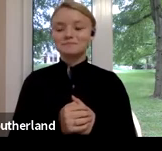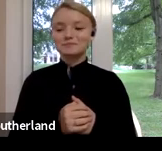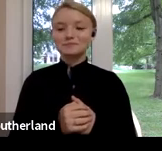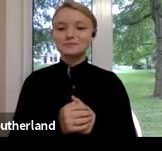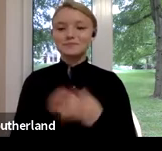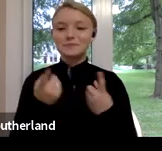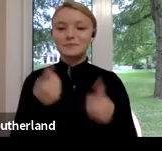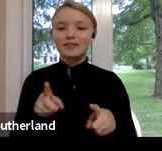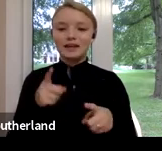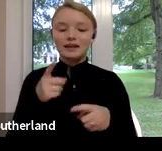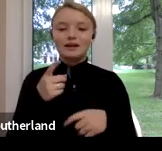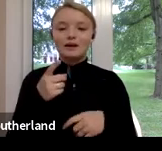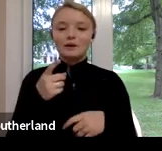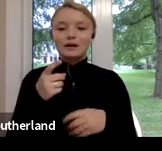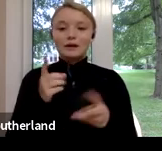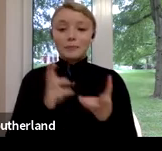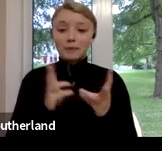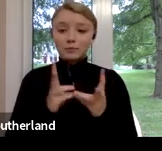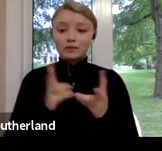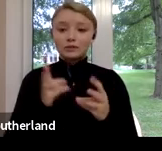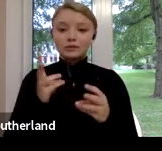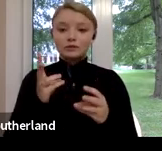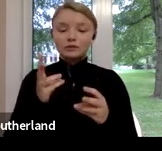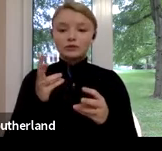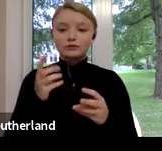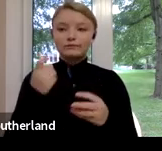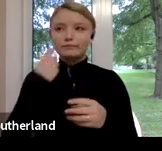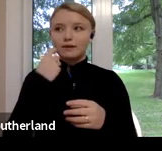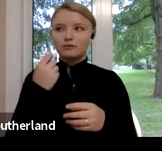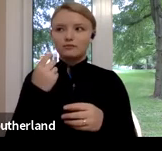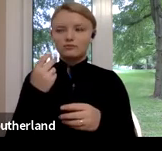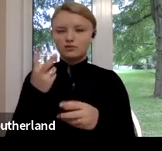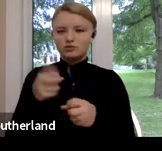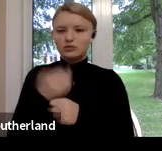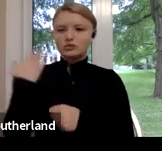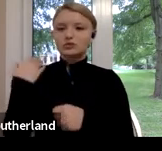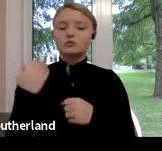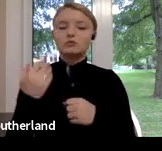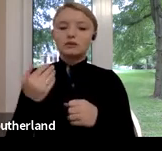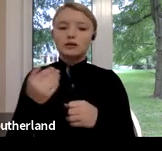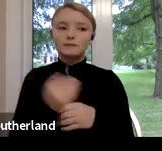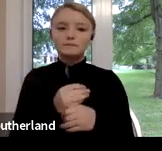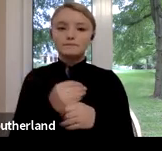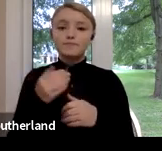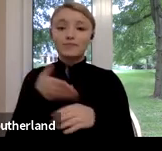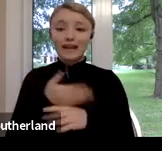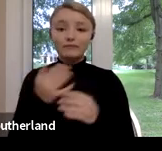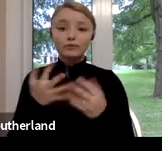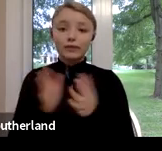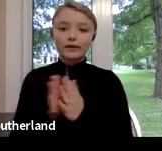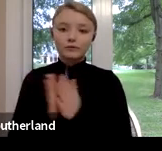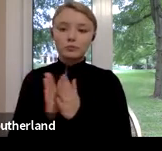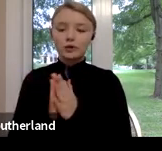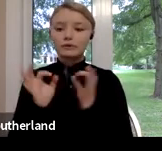the winter before last, we, after much prayer, decided to